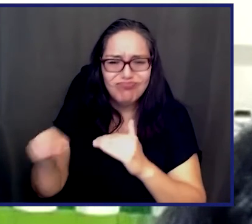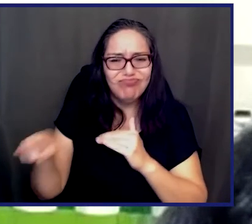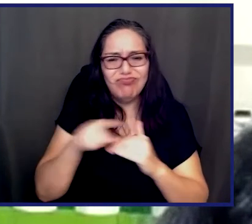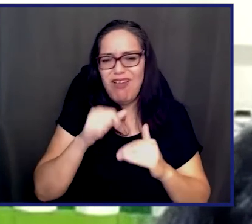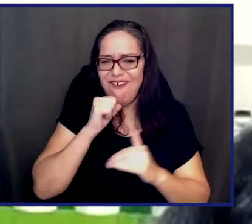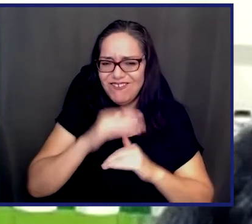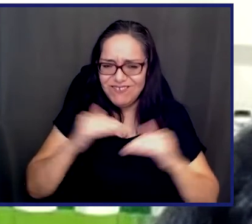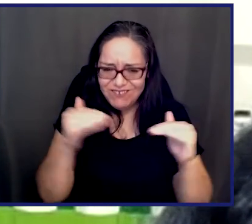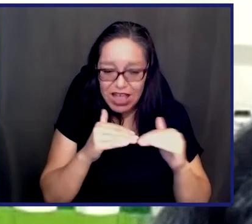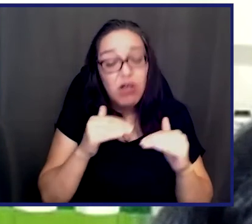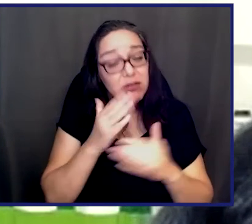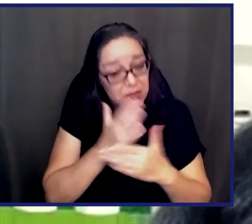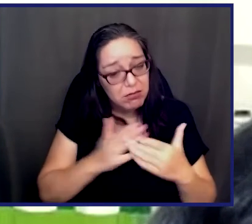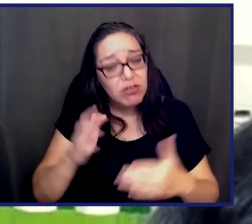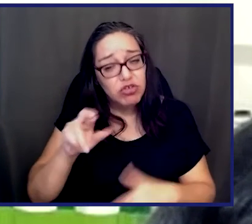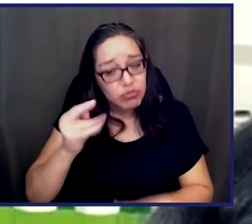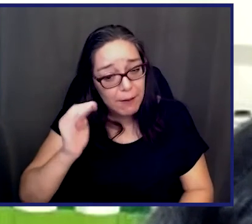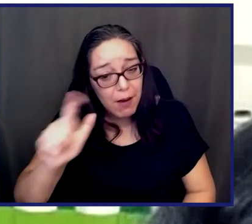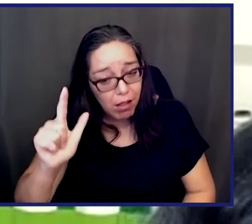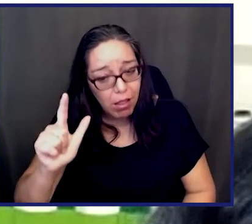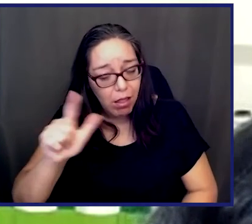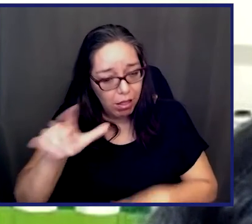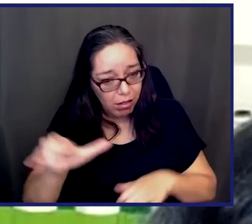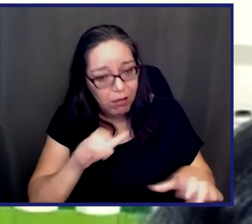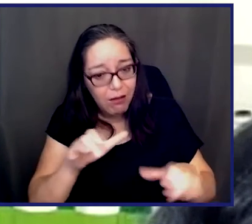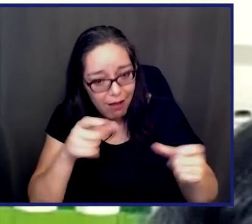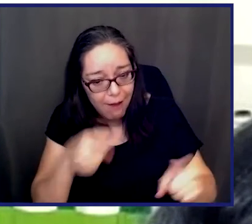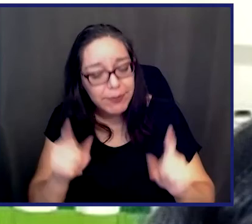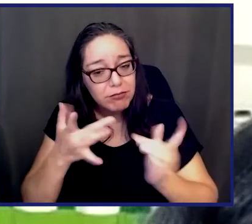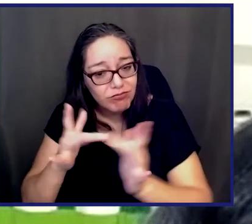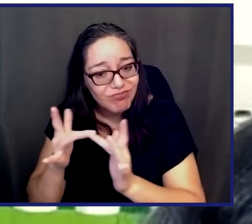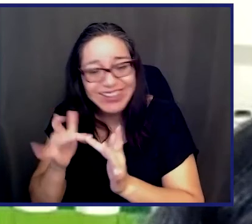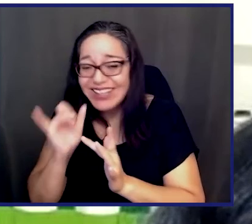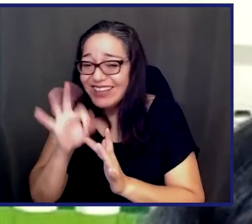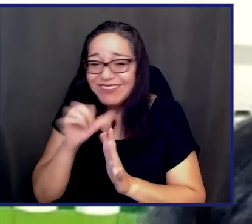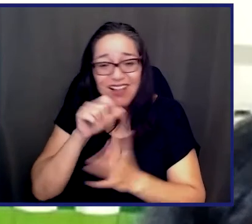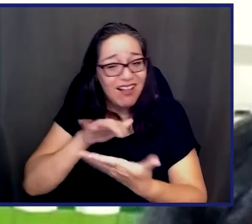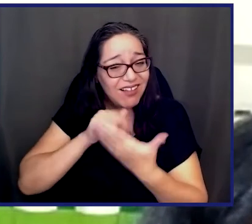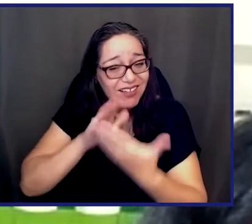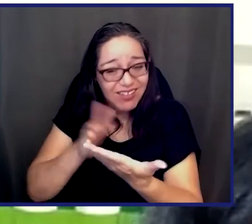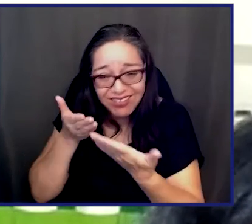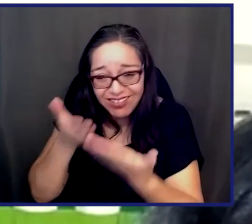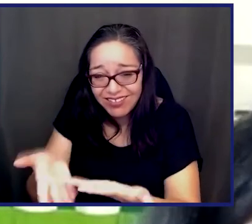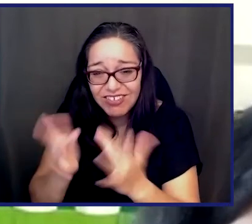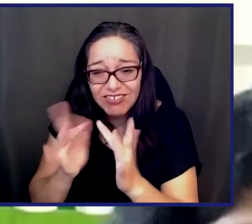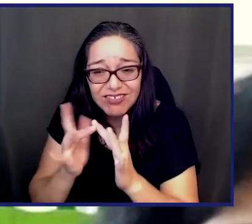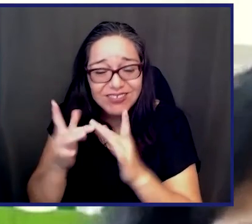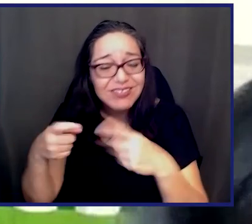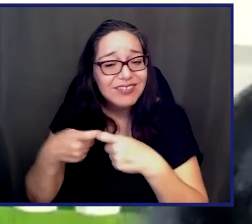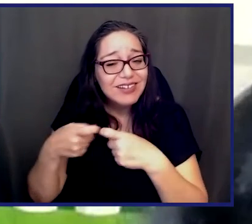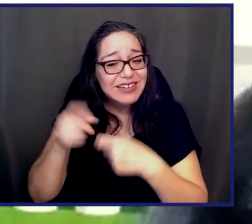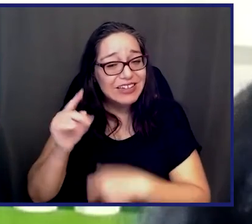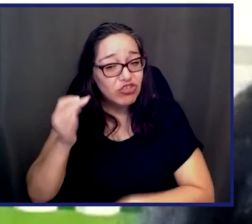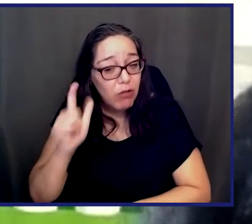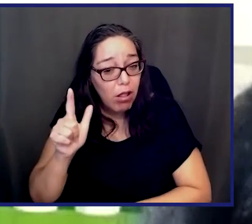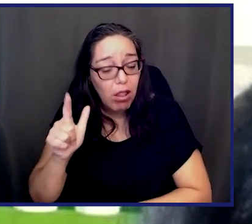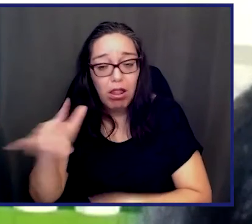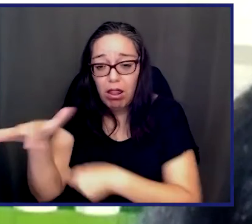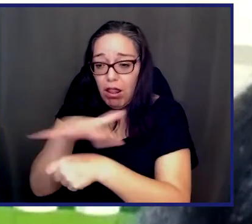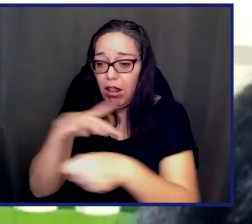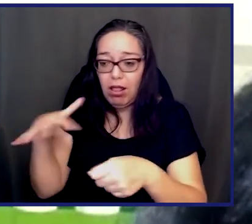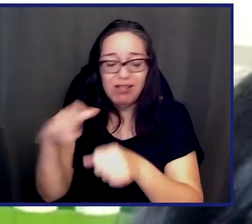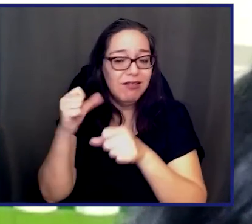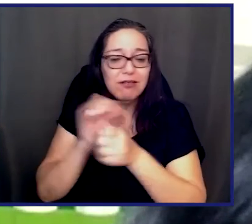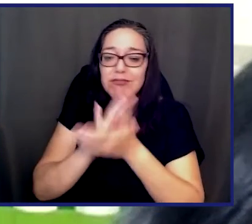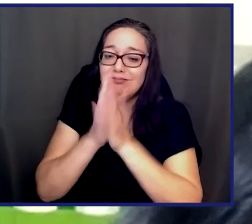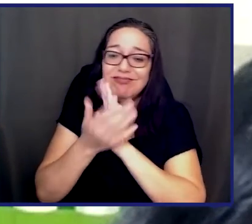criminal behavior that happens online. And if we do not address these issues, online spaces, digital spaces will not